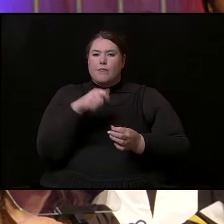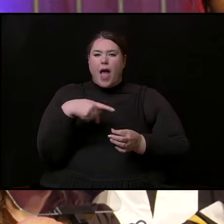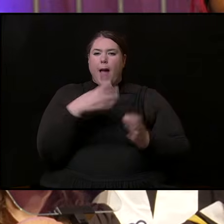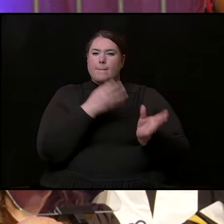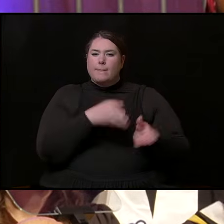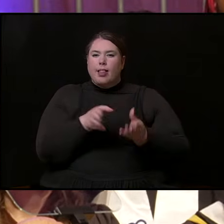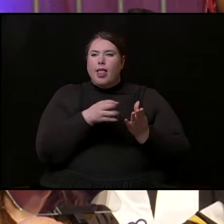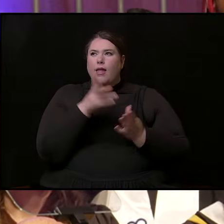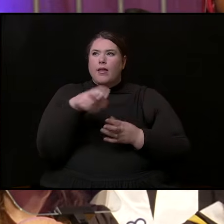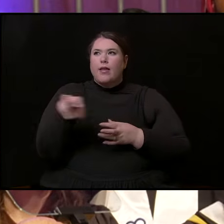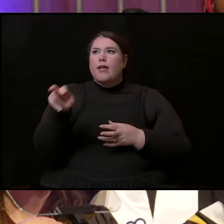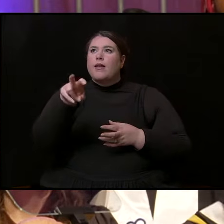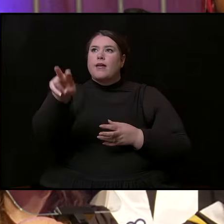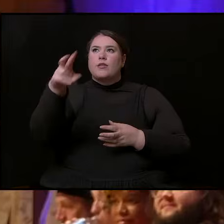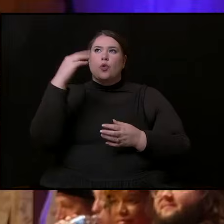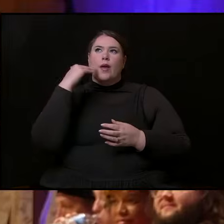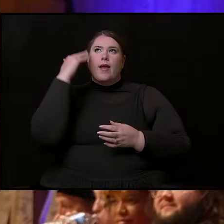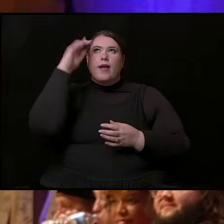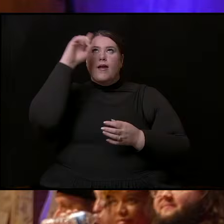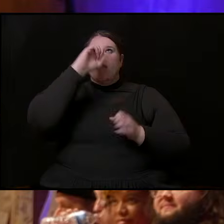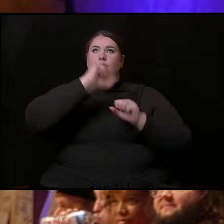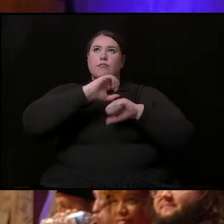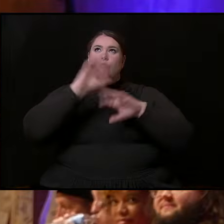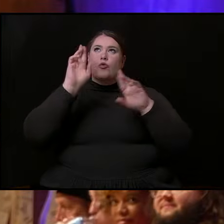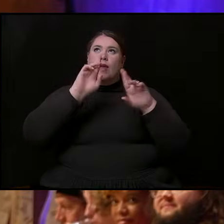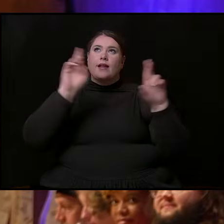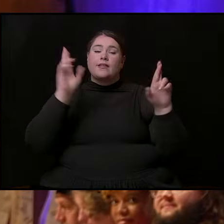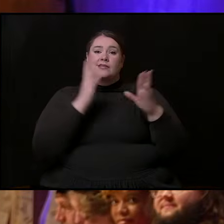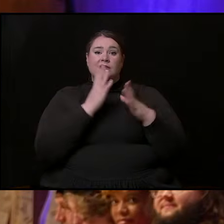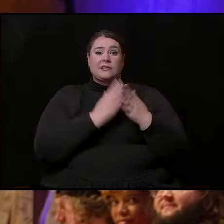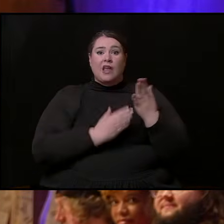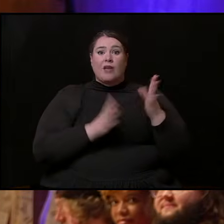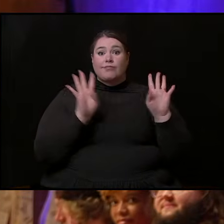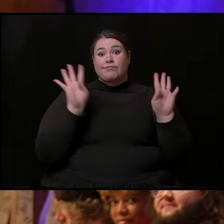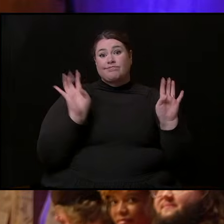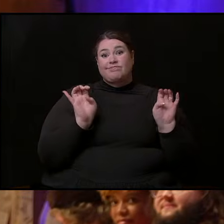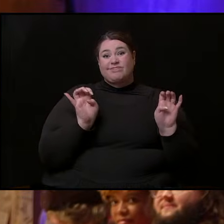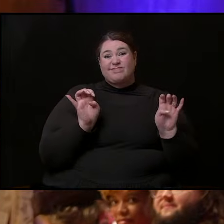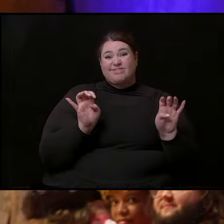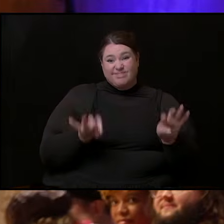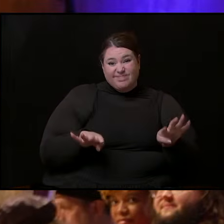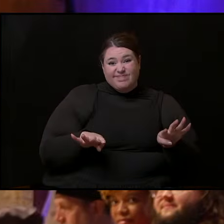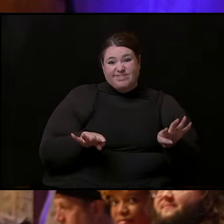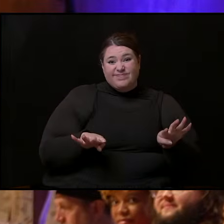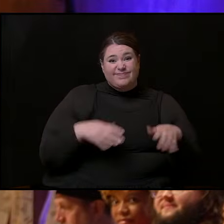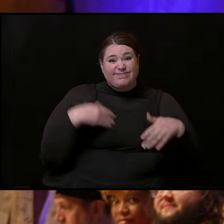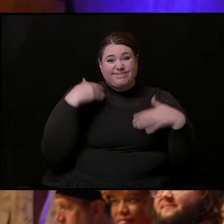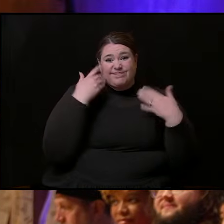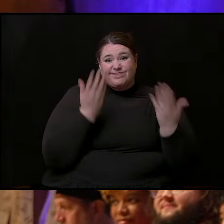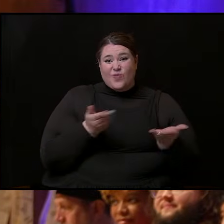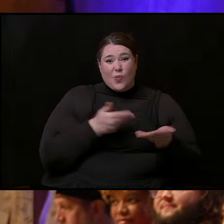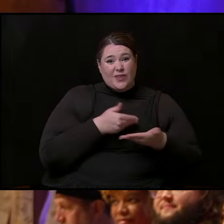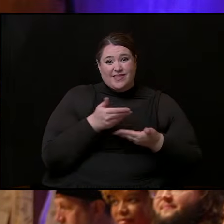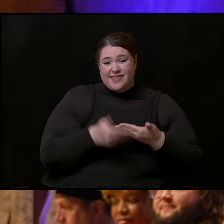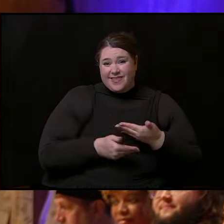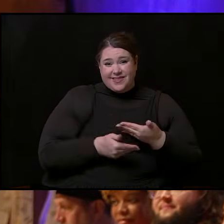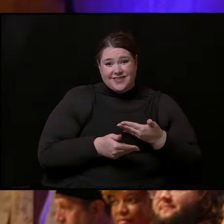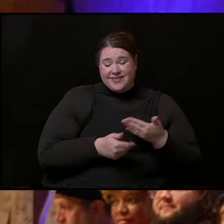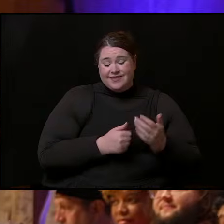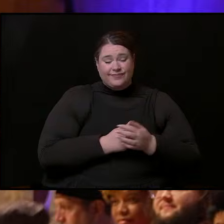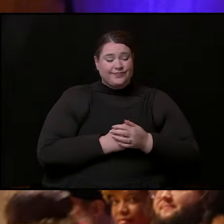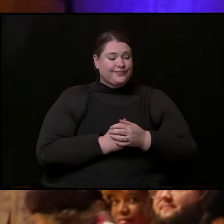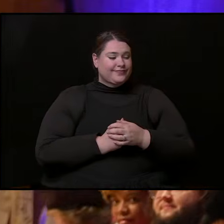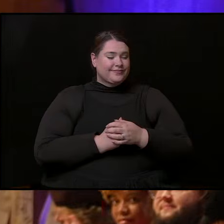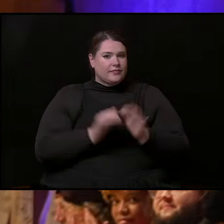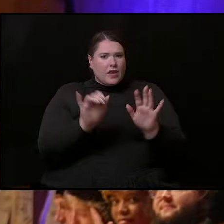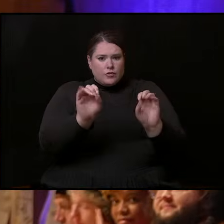in your head, while some of you may not have absolutely no idea what comes next. And